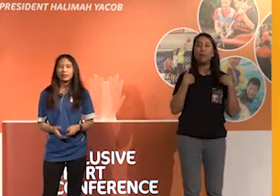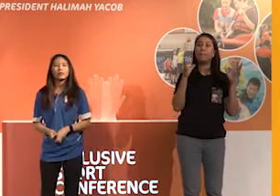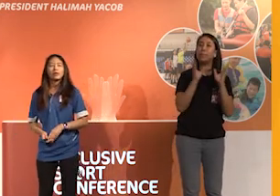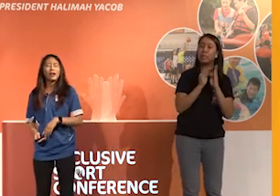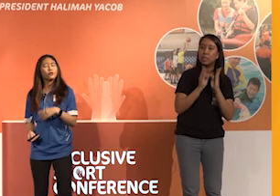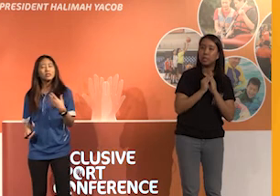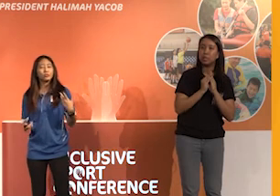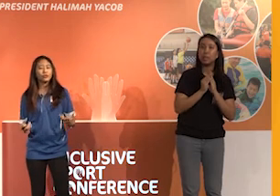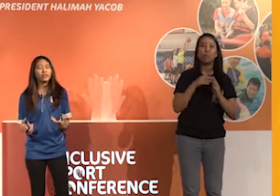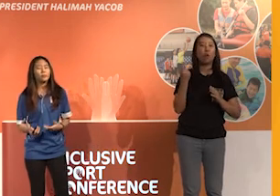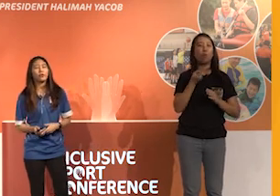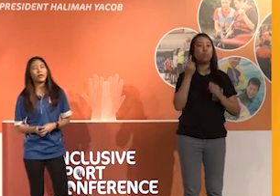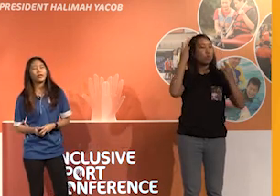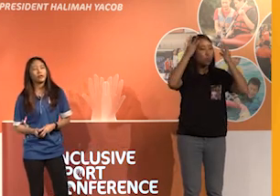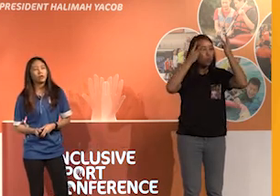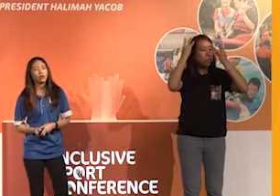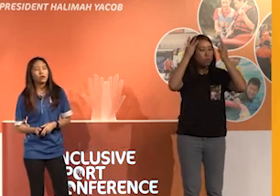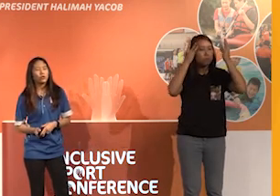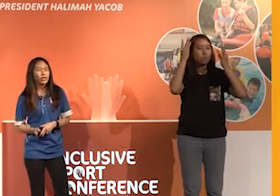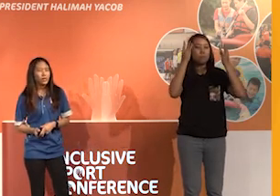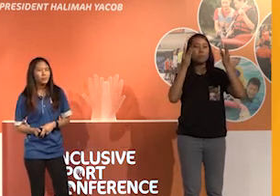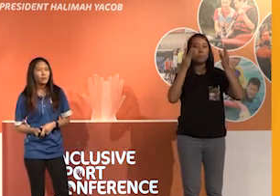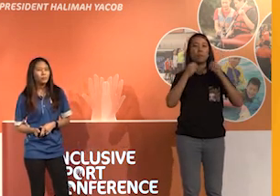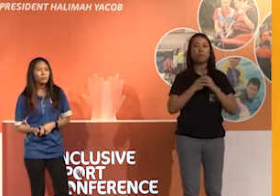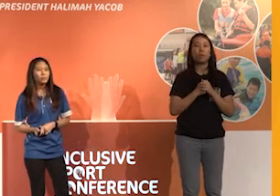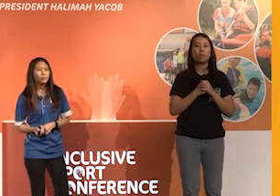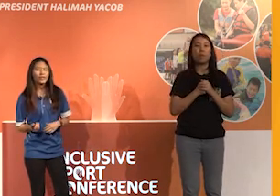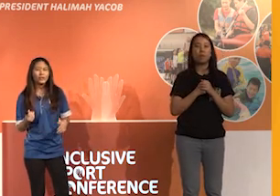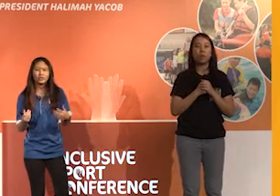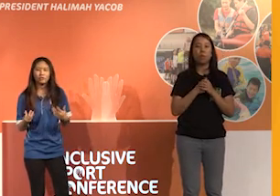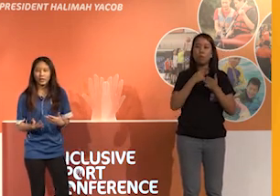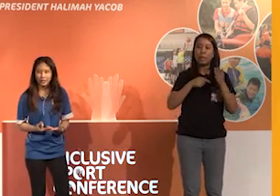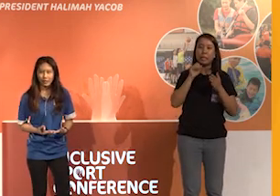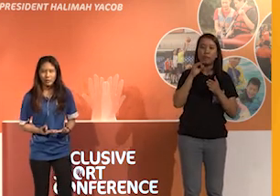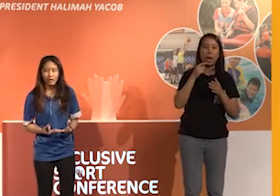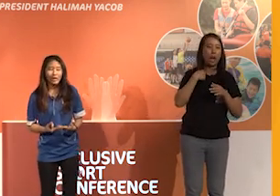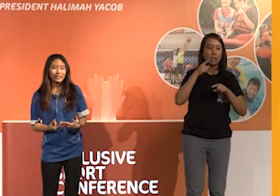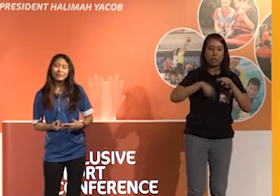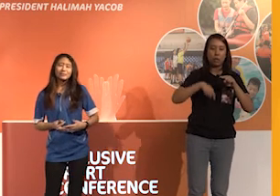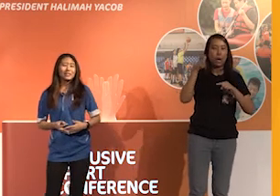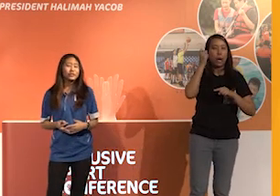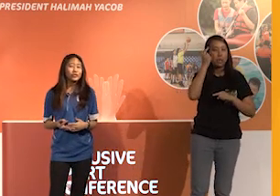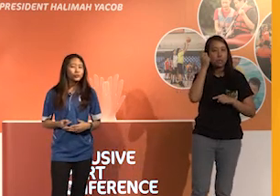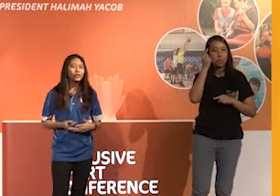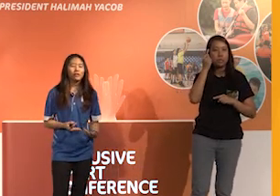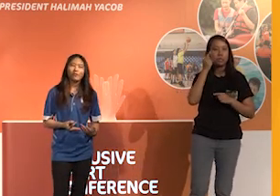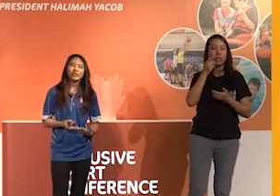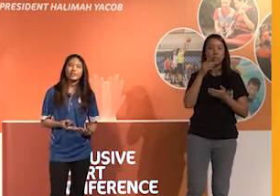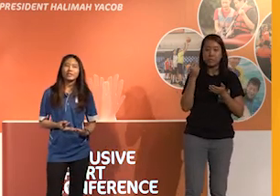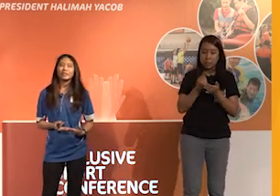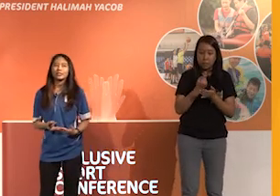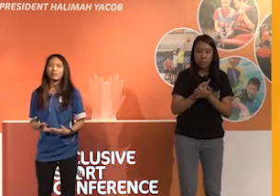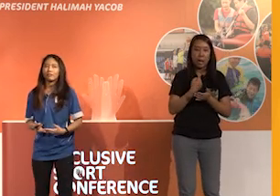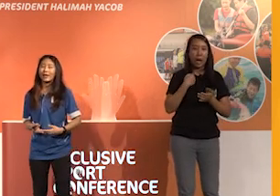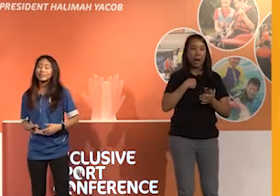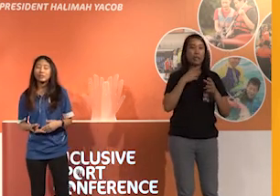meeting, I've always worried about like, okay, but what if I actually don't understand? Sometimes I actually do get nervous